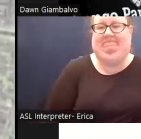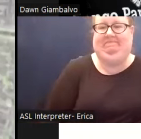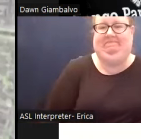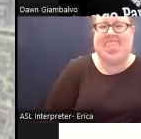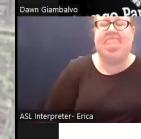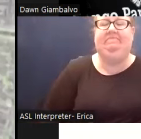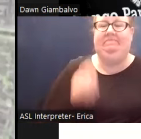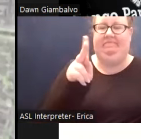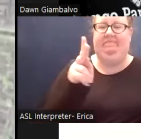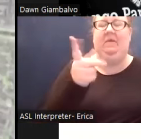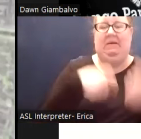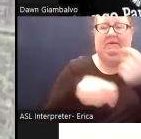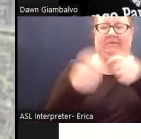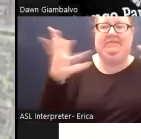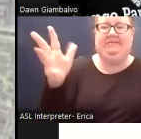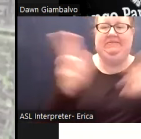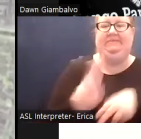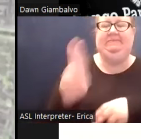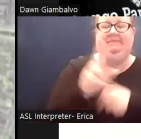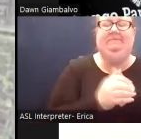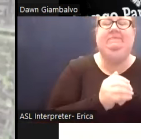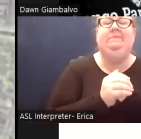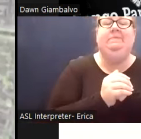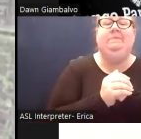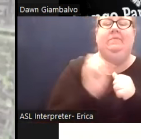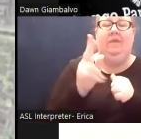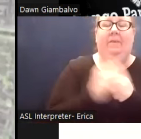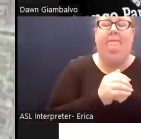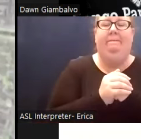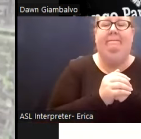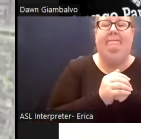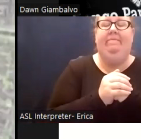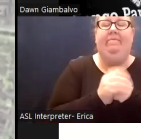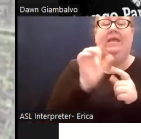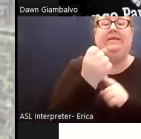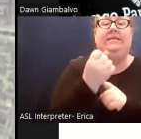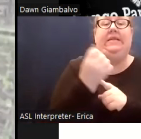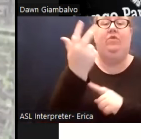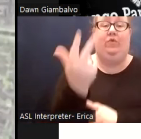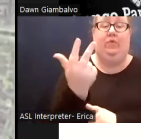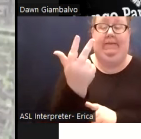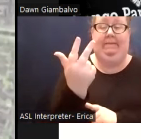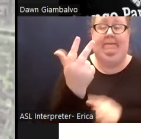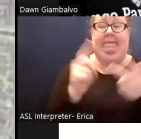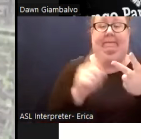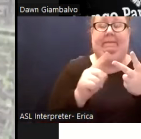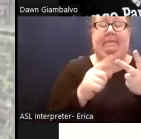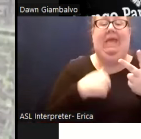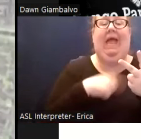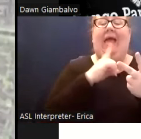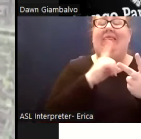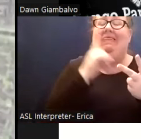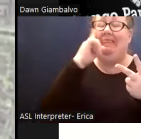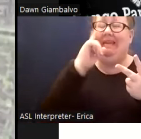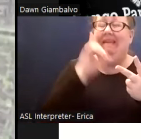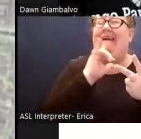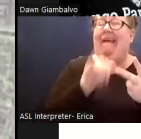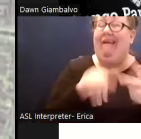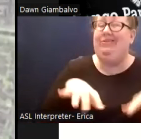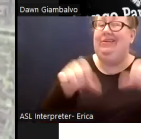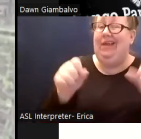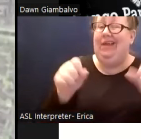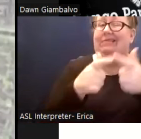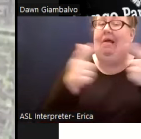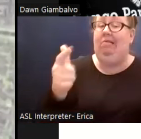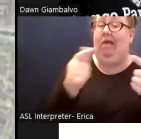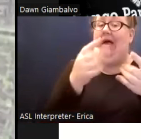Okay, we're switched. Cool. Okay, so scenario 3, I think actually takes a lot of the